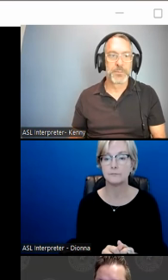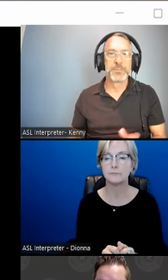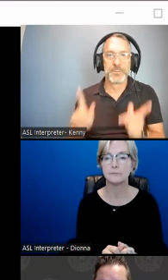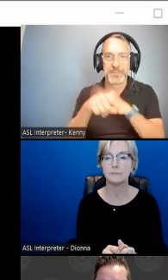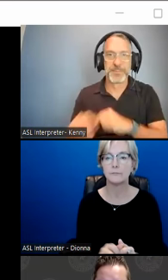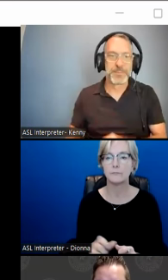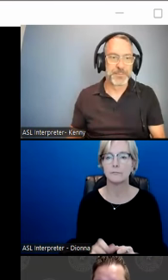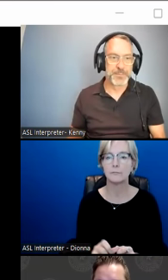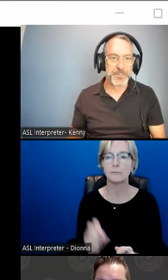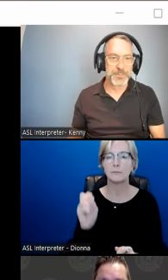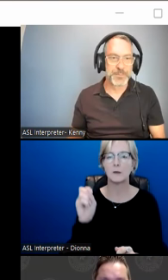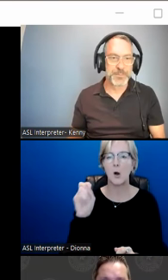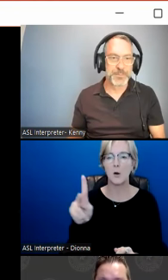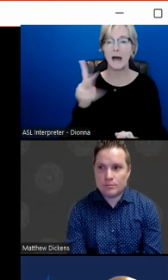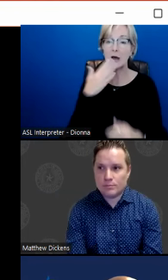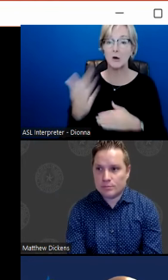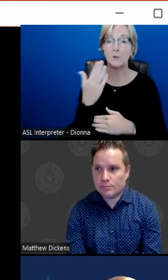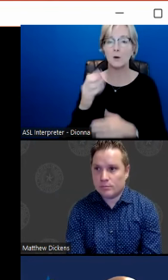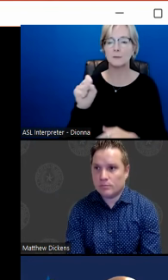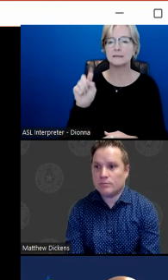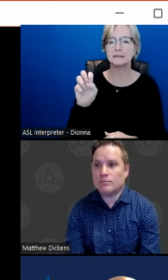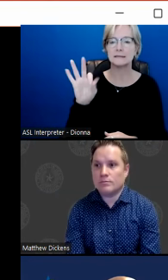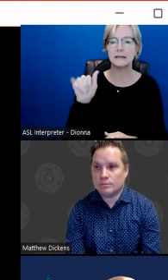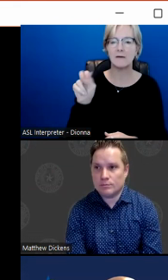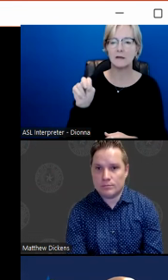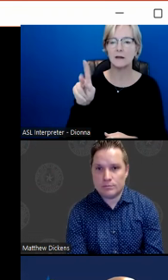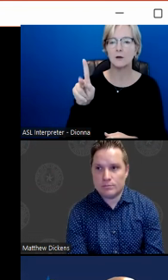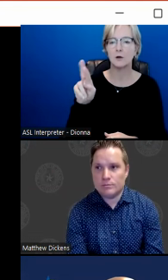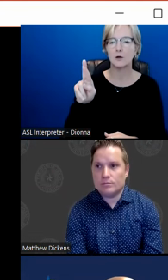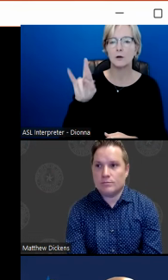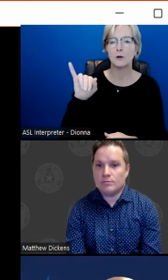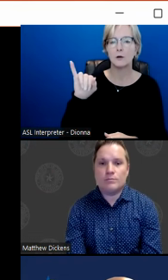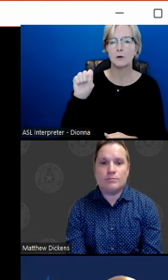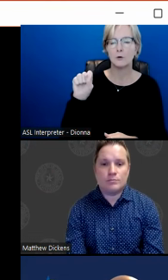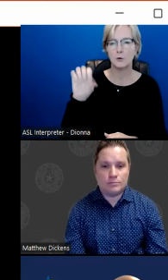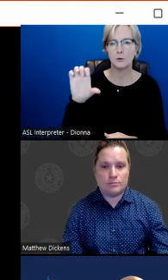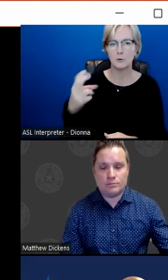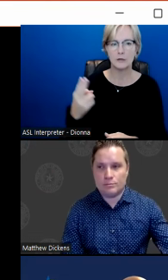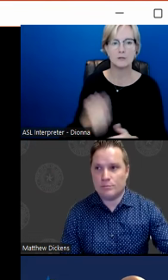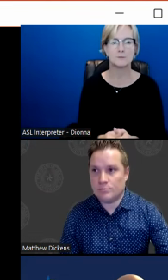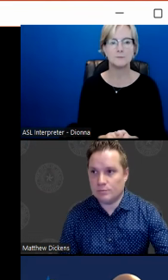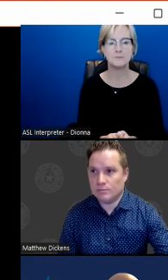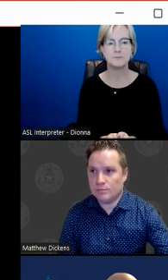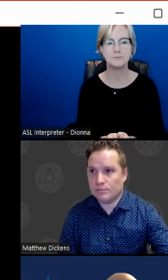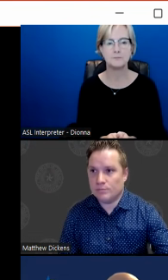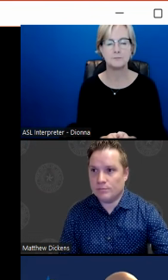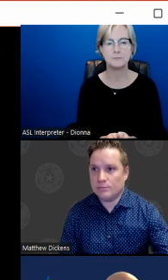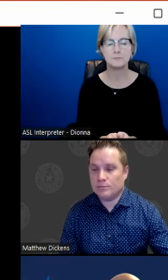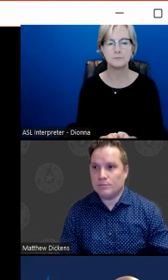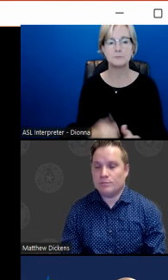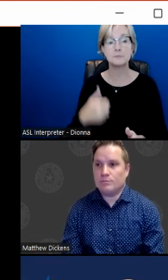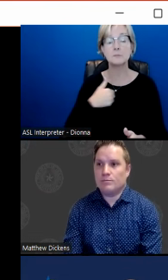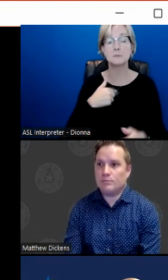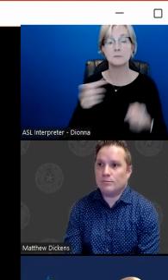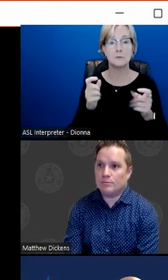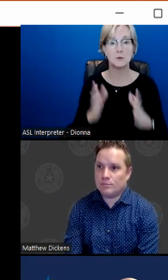All right, good morning. My name is Stefan Krisch. Let's work on this slide here. There we go. My name is Stefan Krisch. I'm the